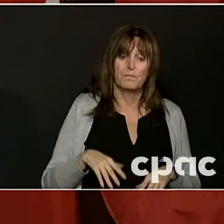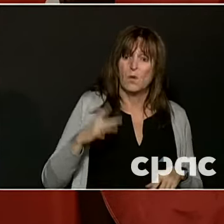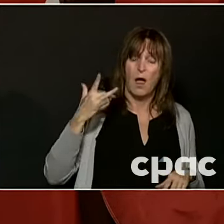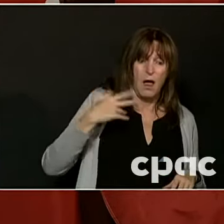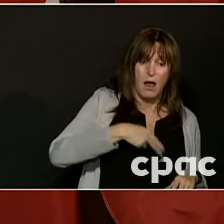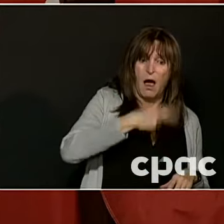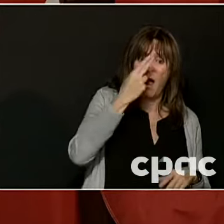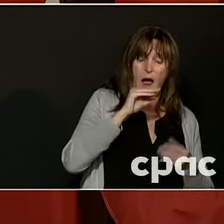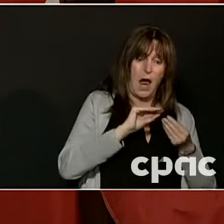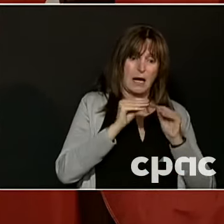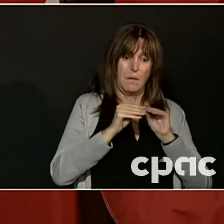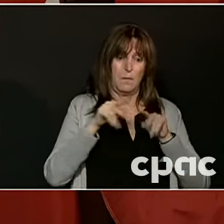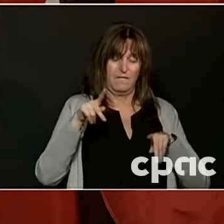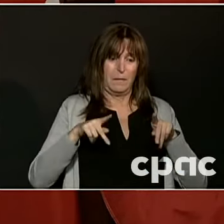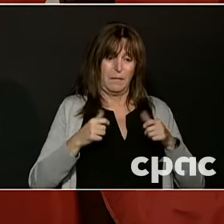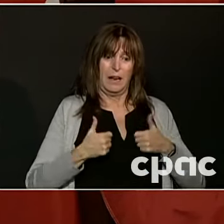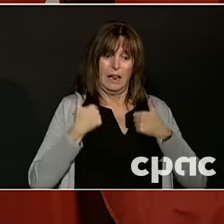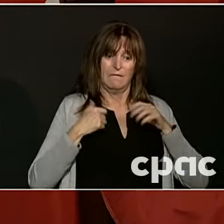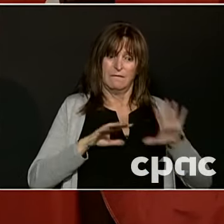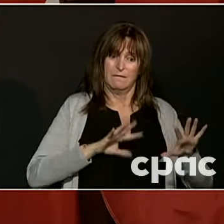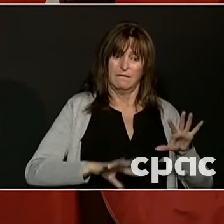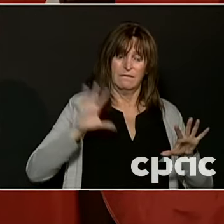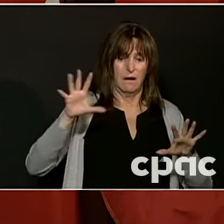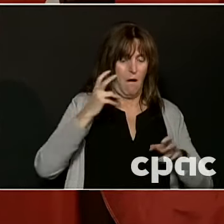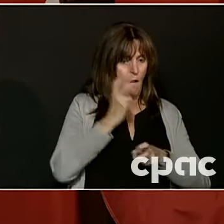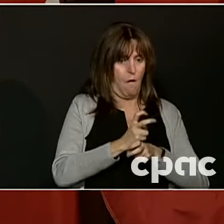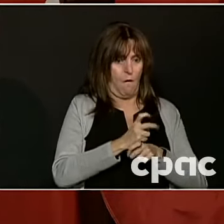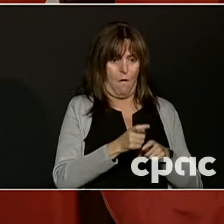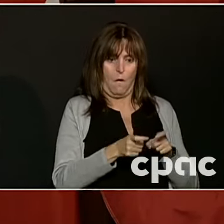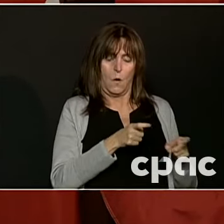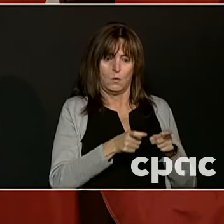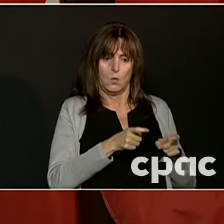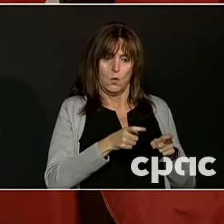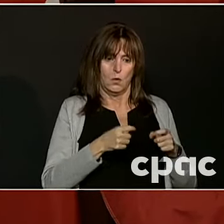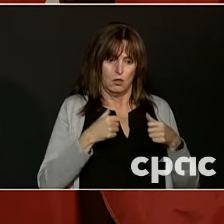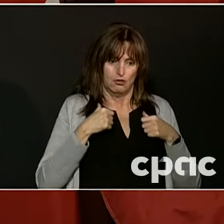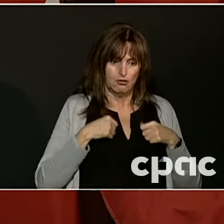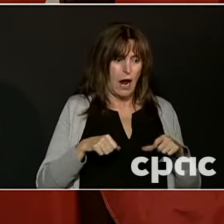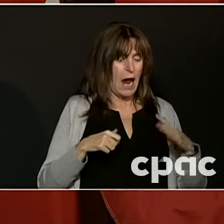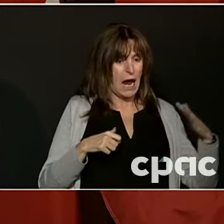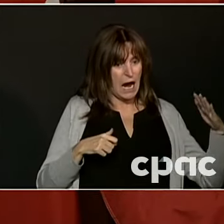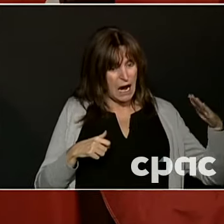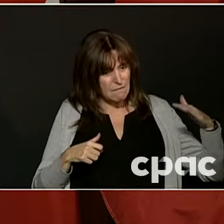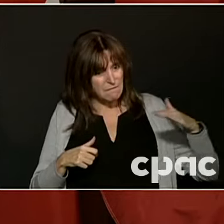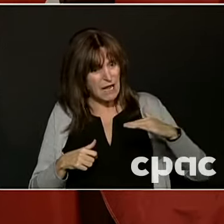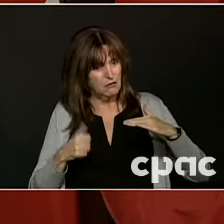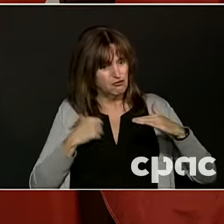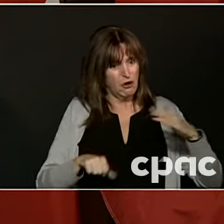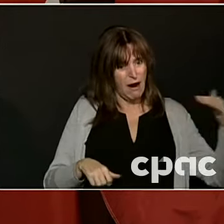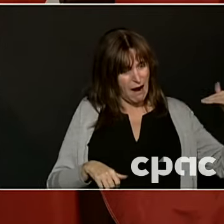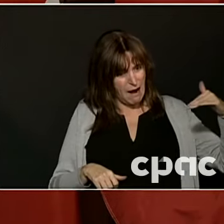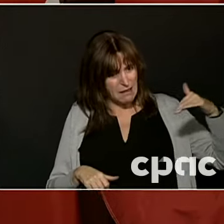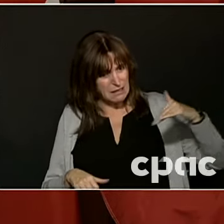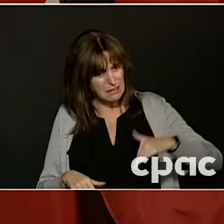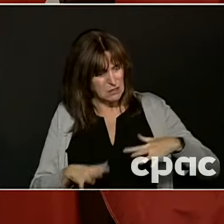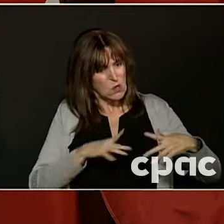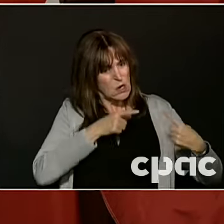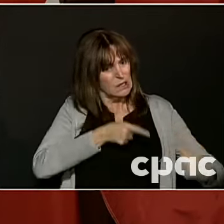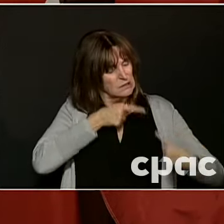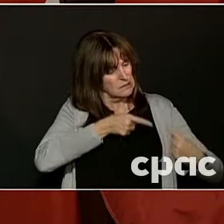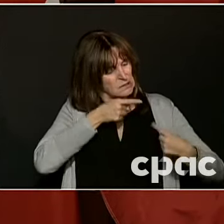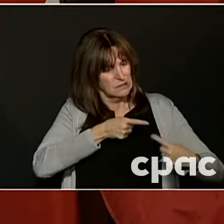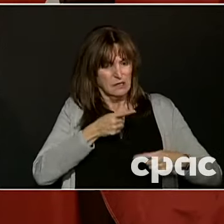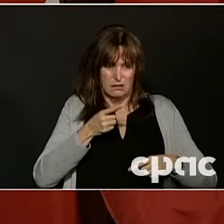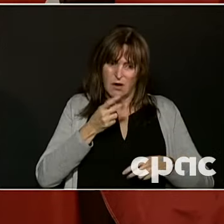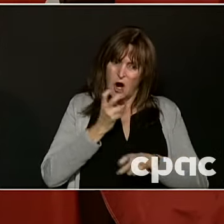control, bending the curve, and flatten the curve, if not bringing it down. And so those are in urgent issues that need to